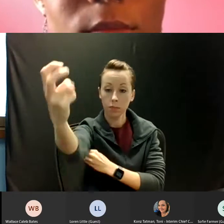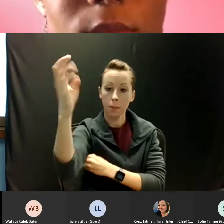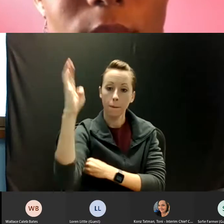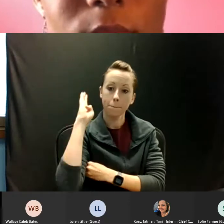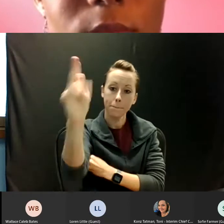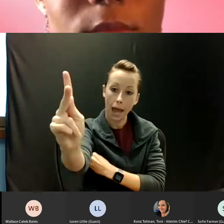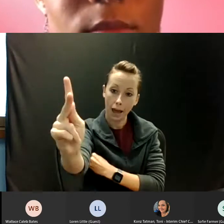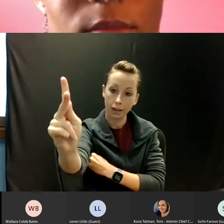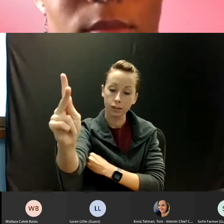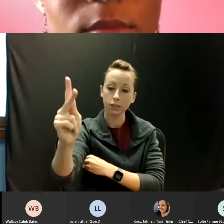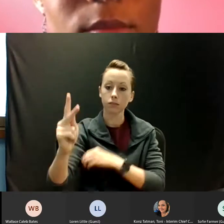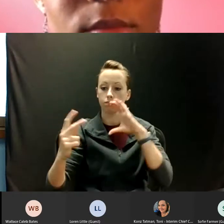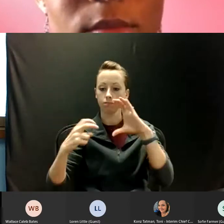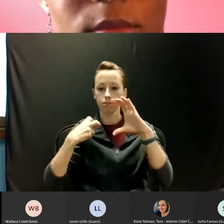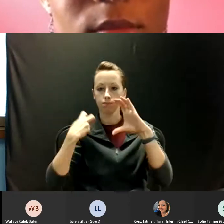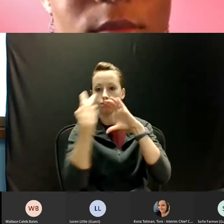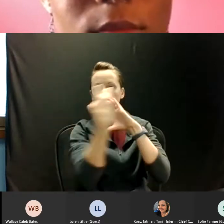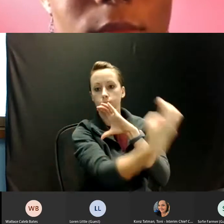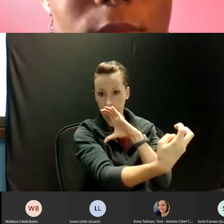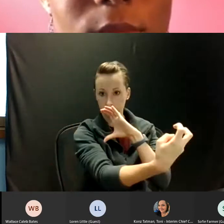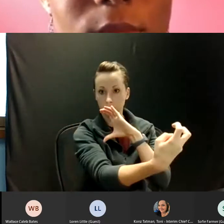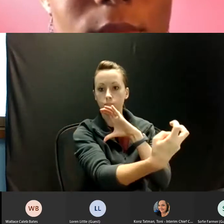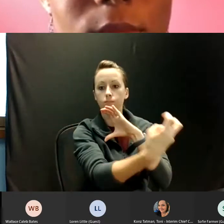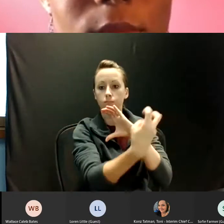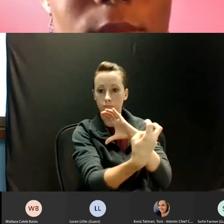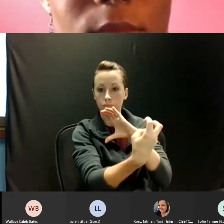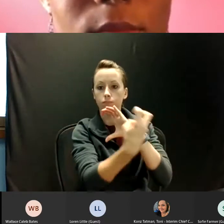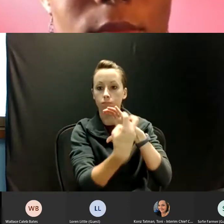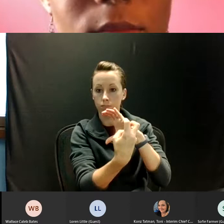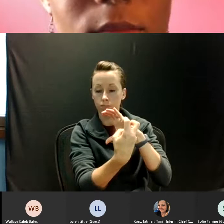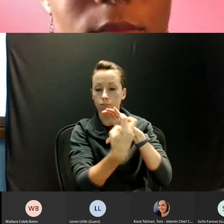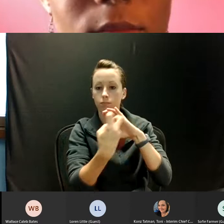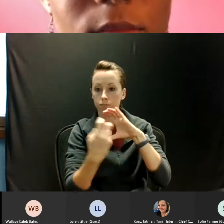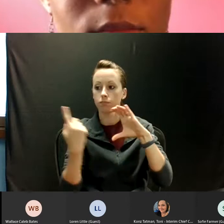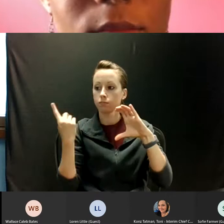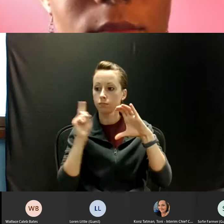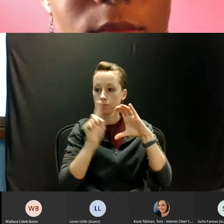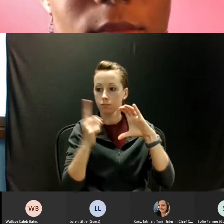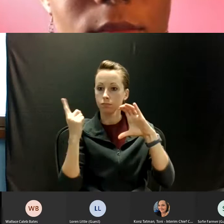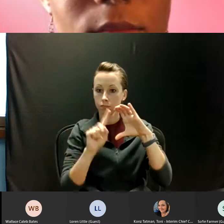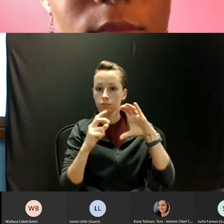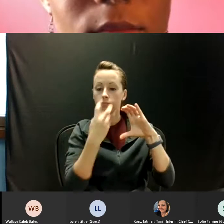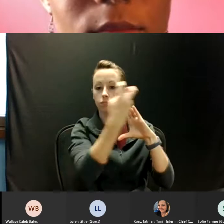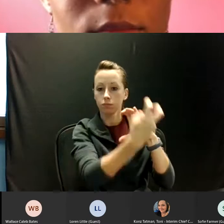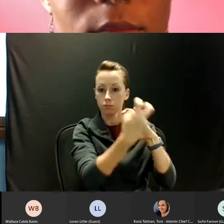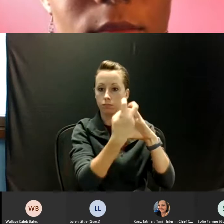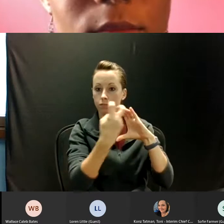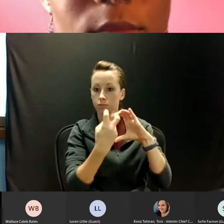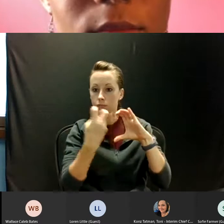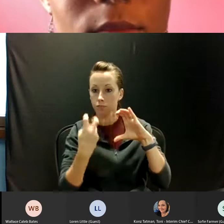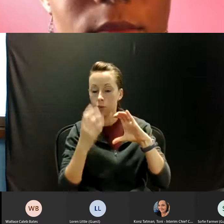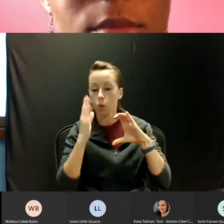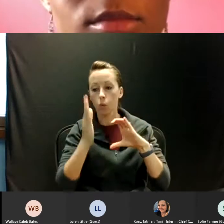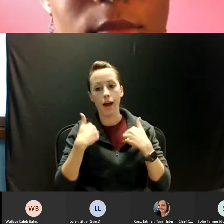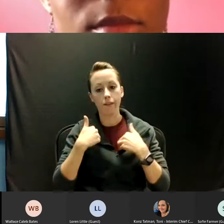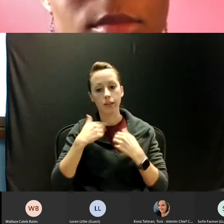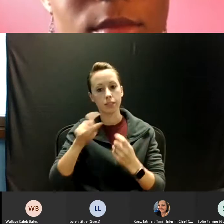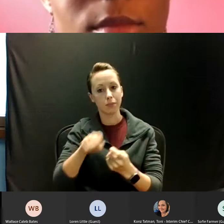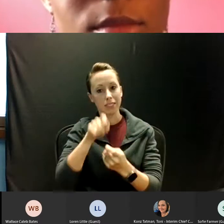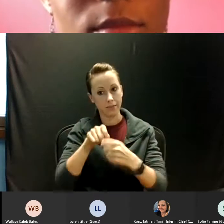people aren't up moving around, and you will be required to have an assigned seat on the bus for contact tracing.